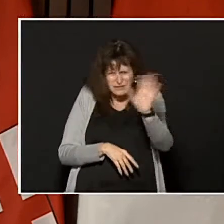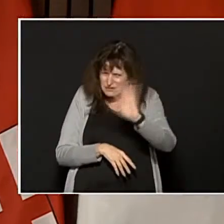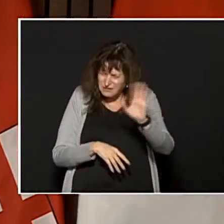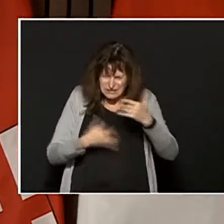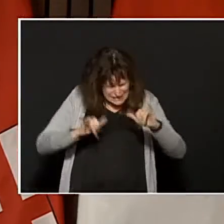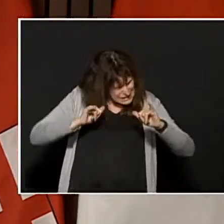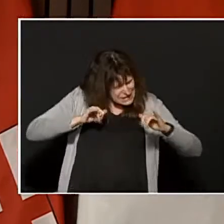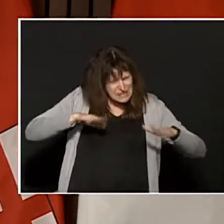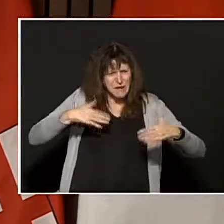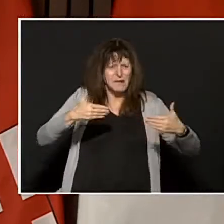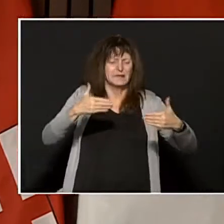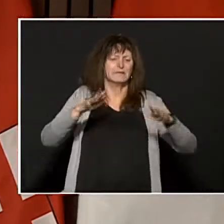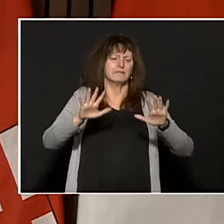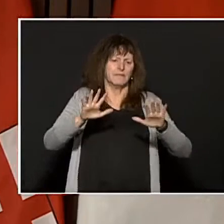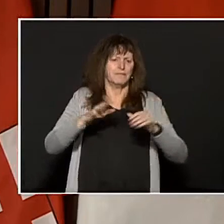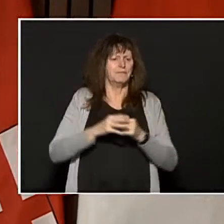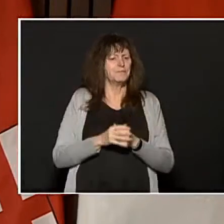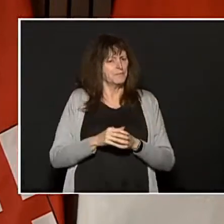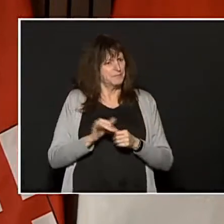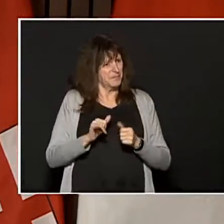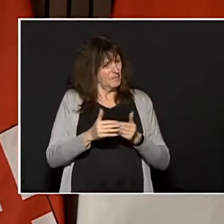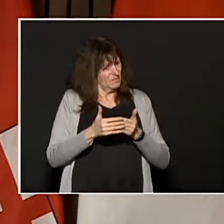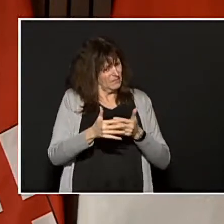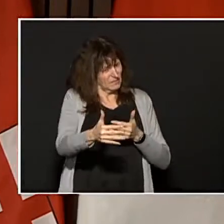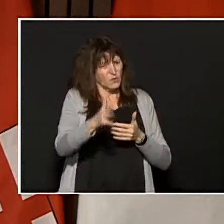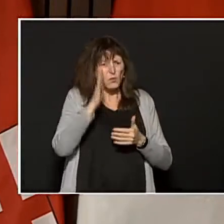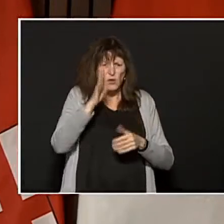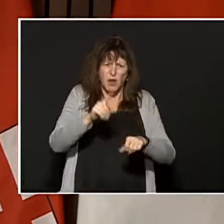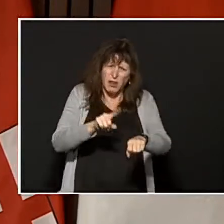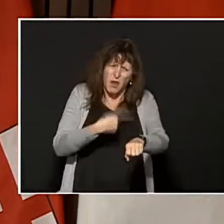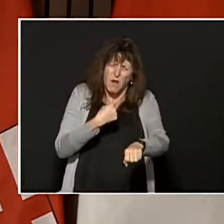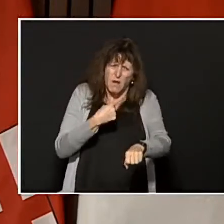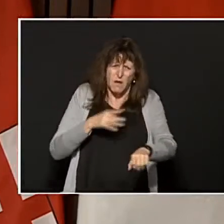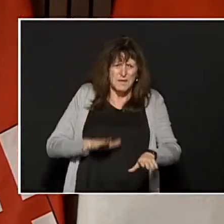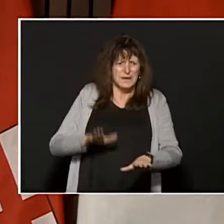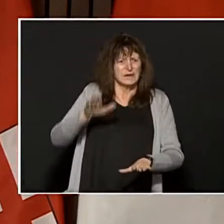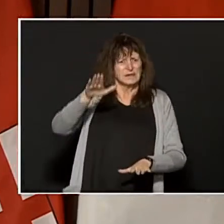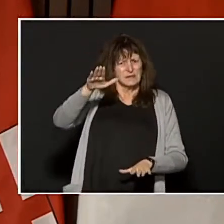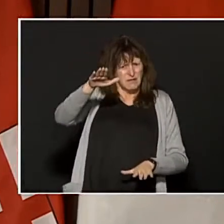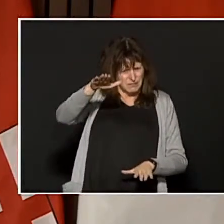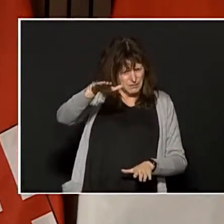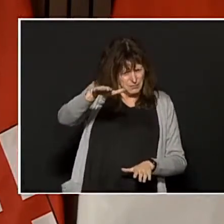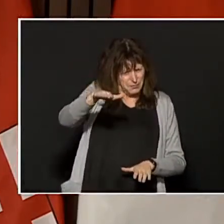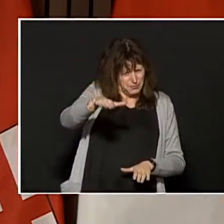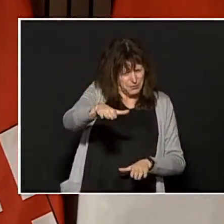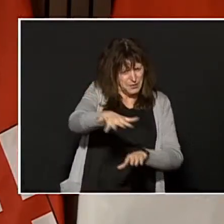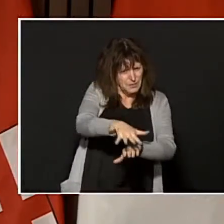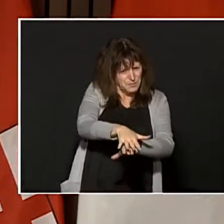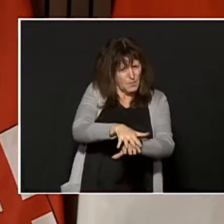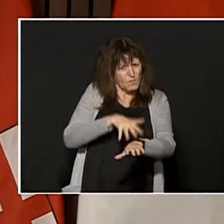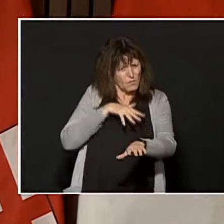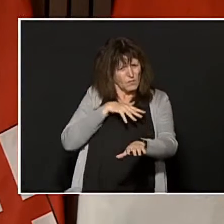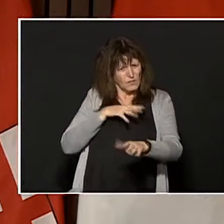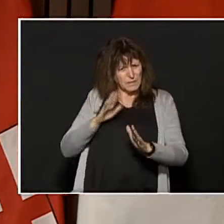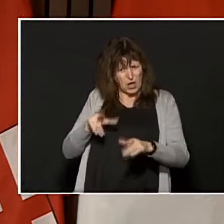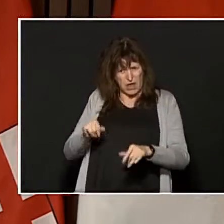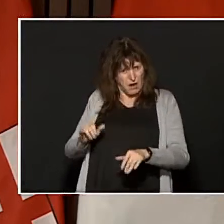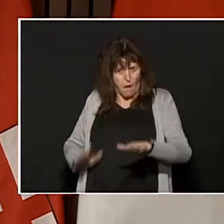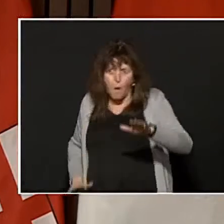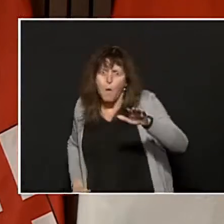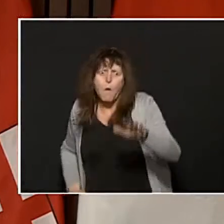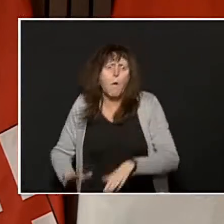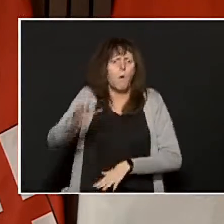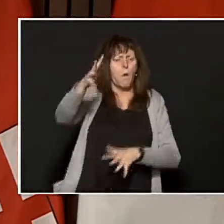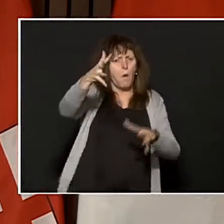way down will be slower than the way up, particularly for our hospitals. So while we've had a good start, it's nothing more than